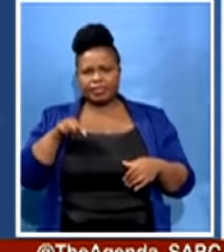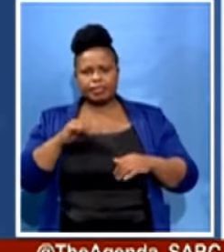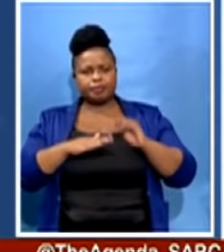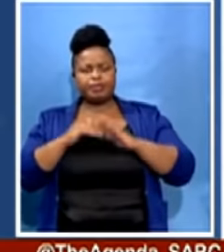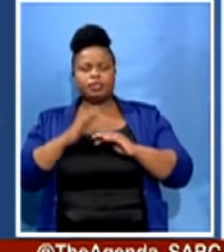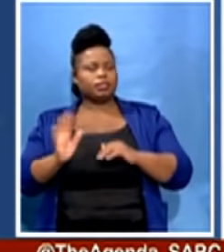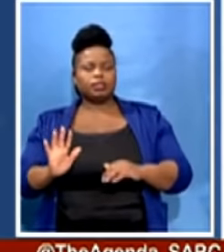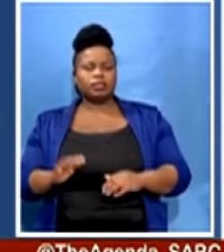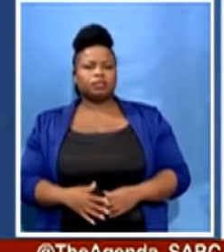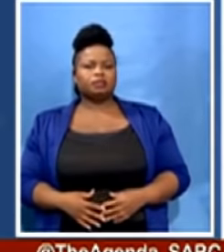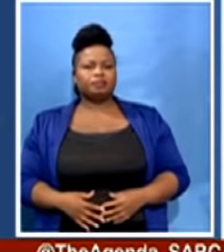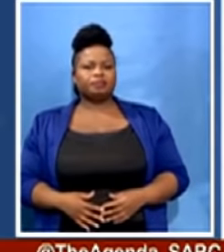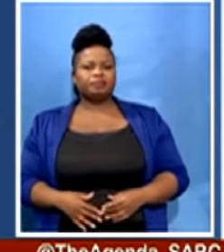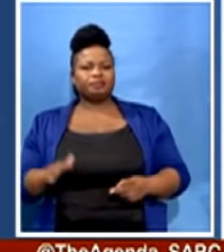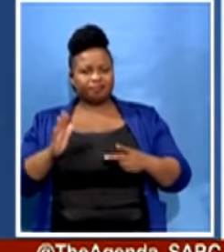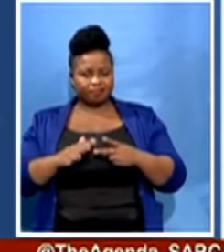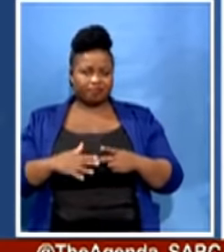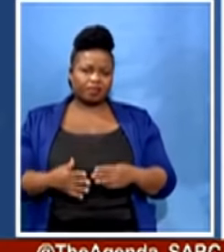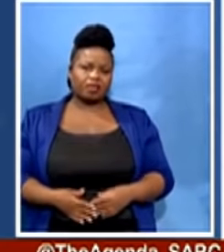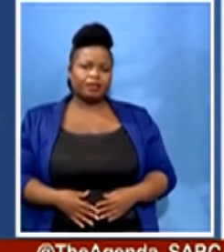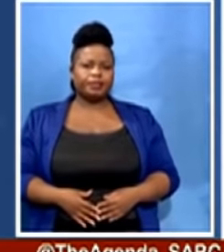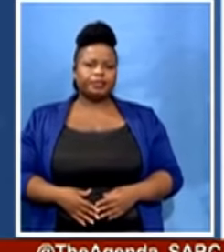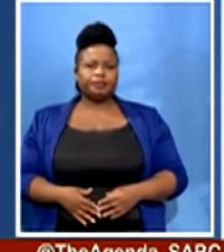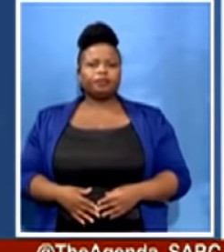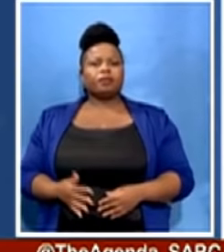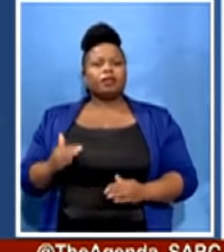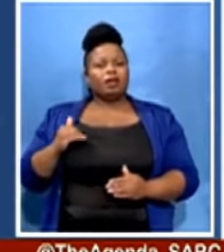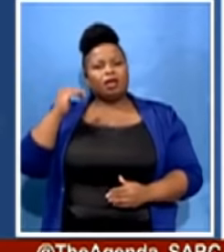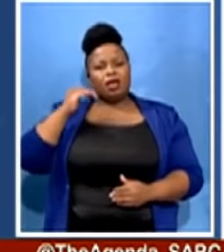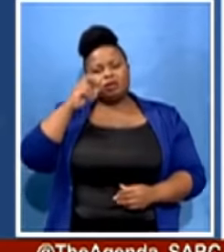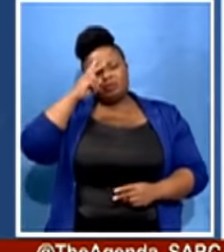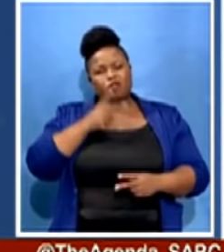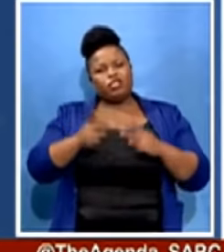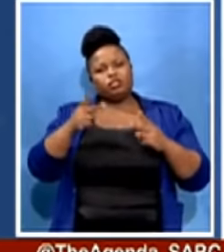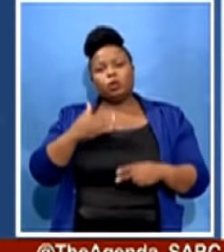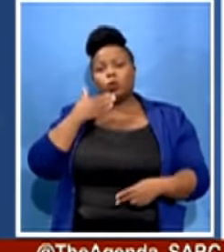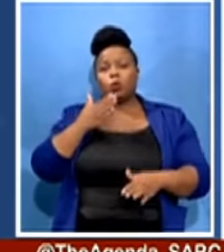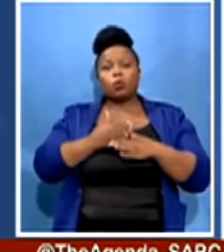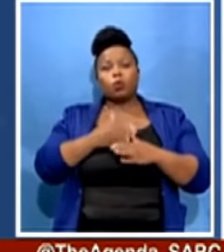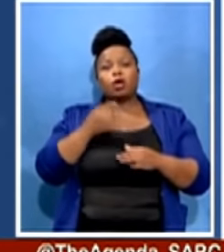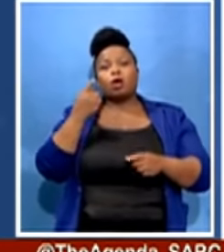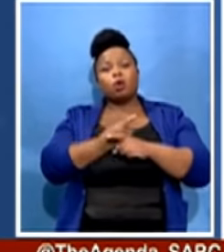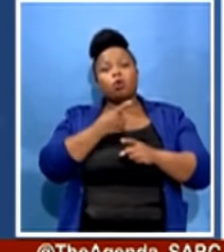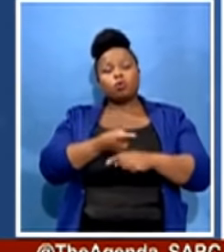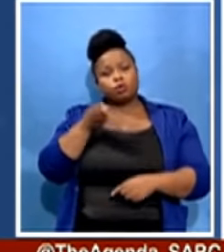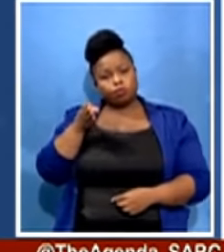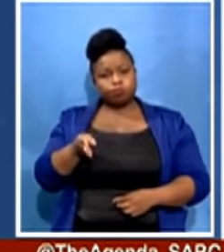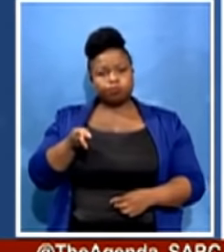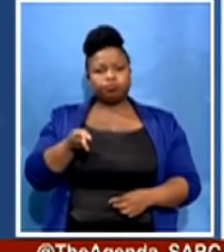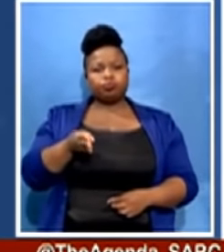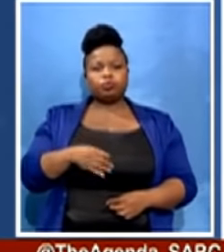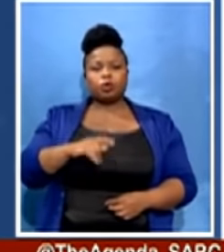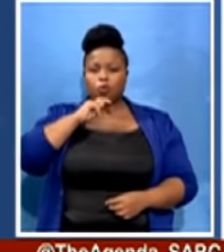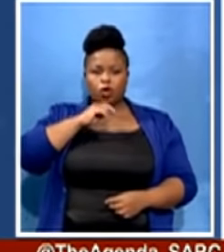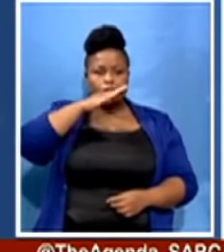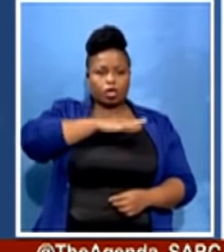And secondly, there are high-level professionals who work at all times of the day and night, often depending